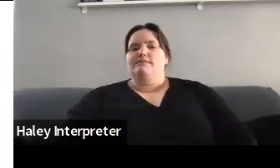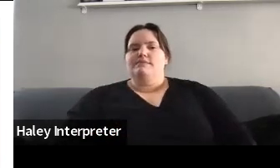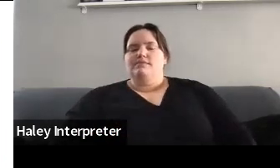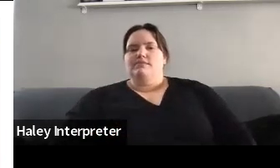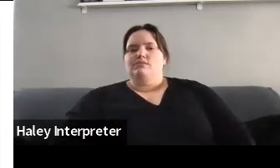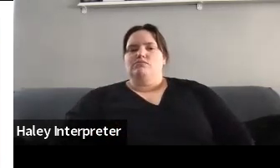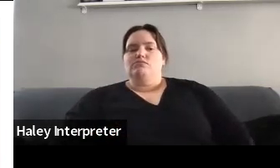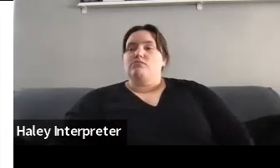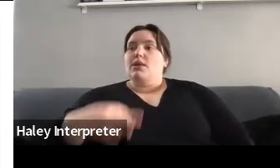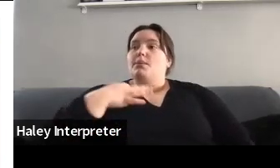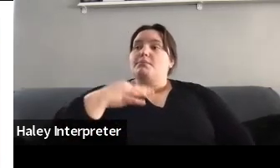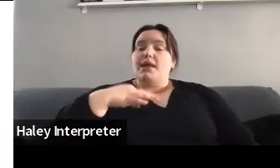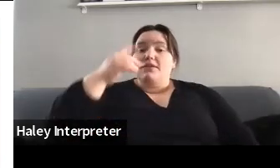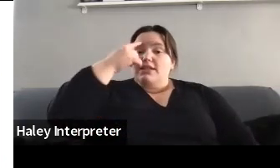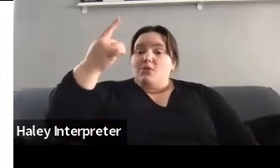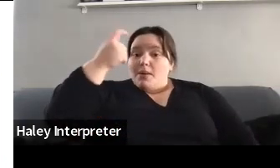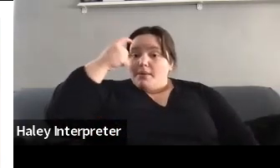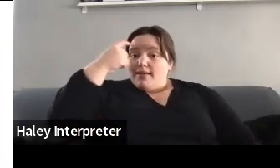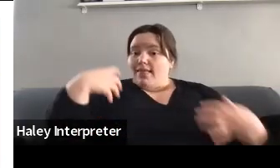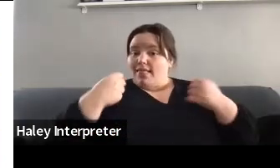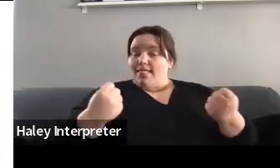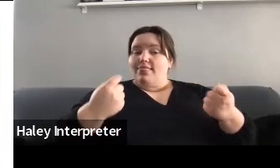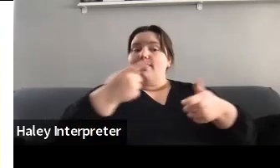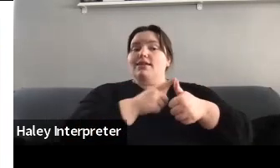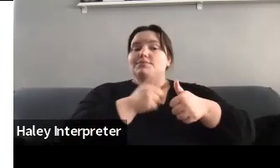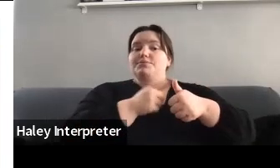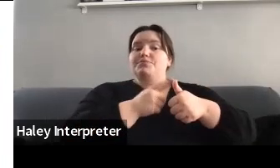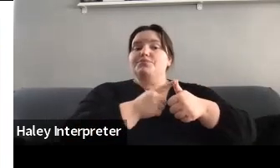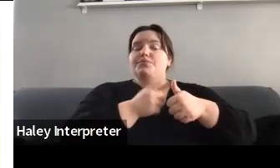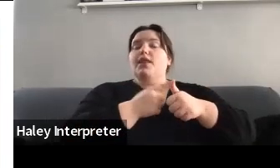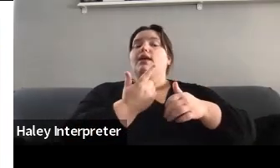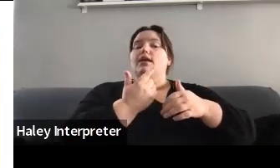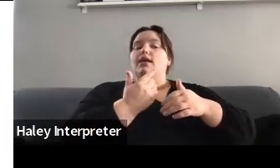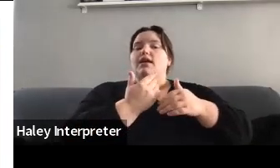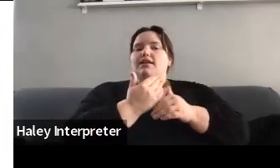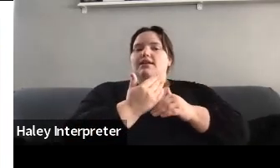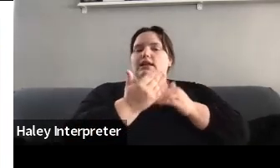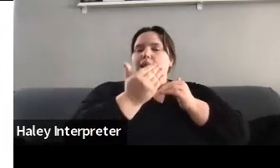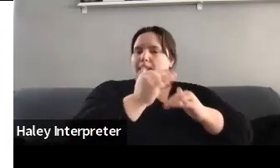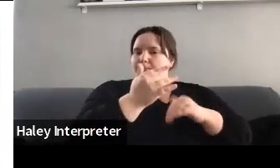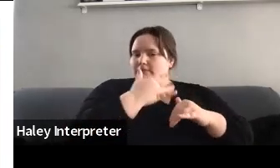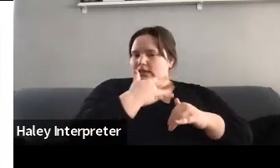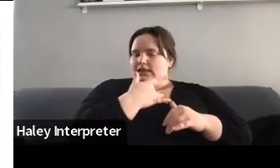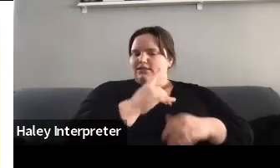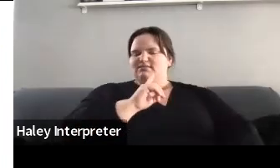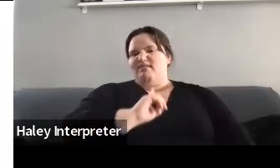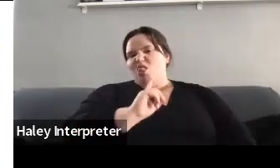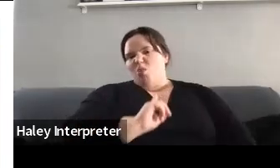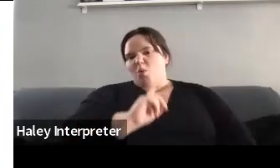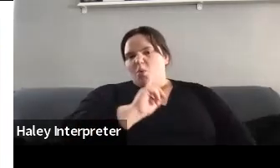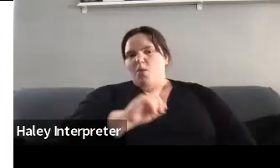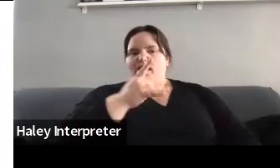Benefits for your mental health. Pet ownership can lead to reduced feelings of loneliness, depression, and